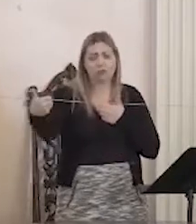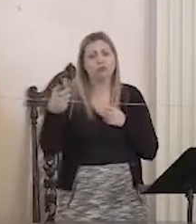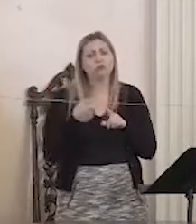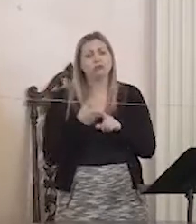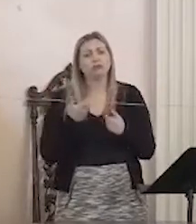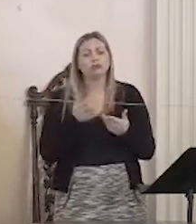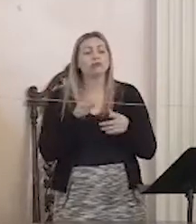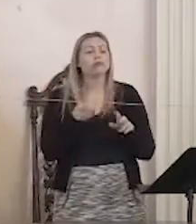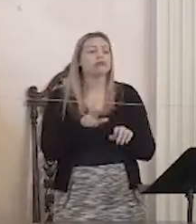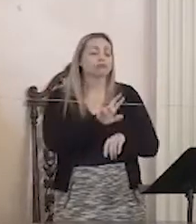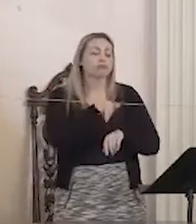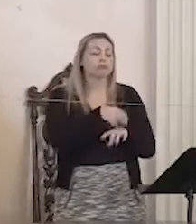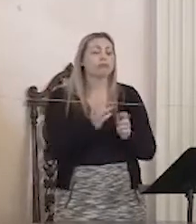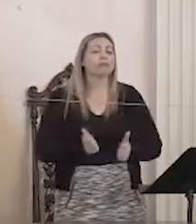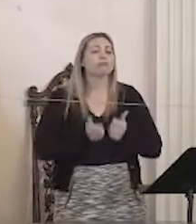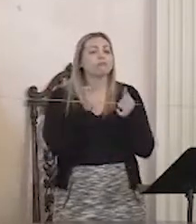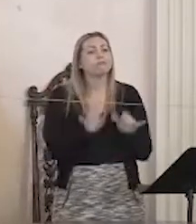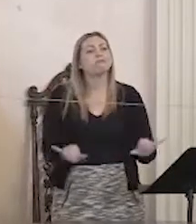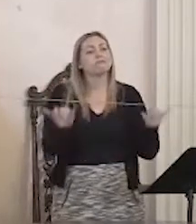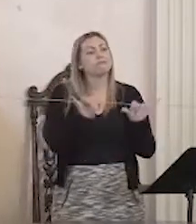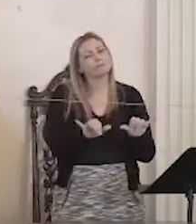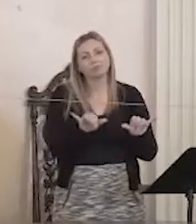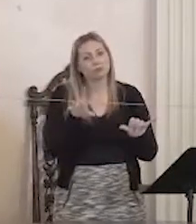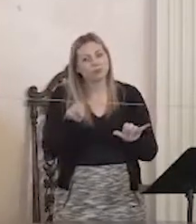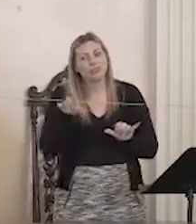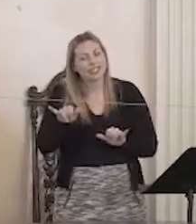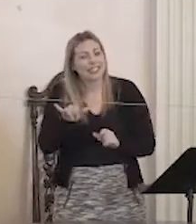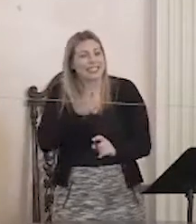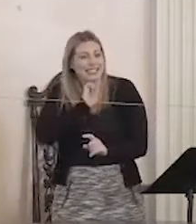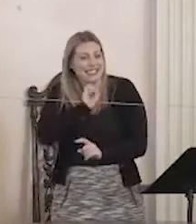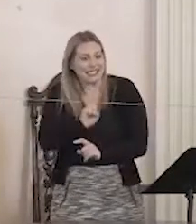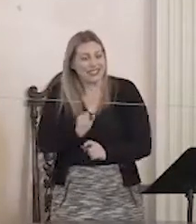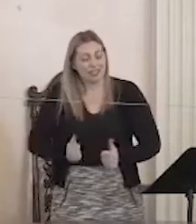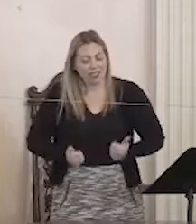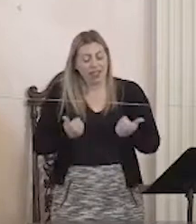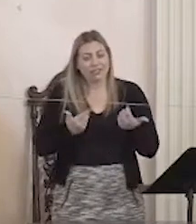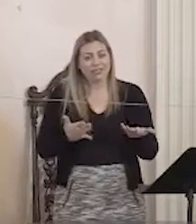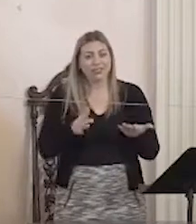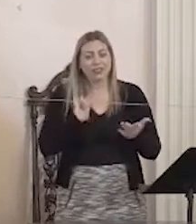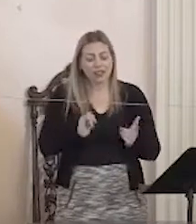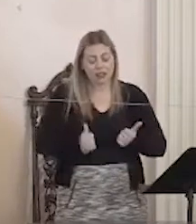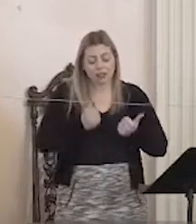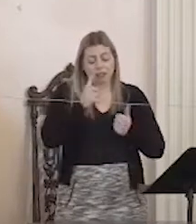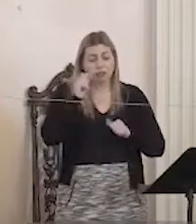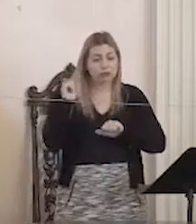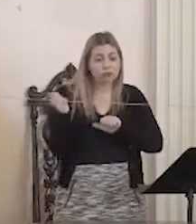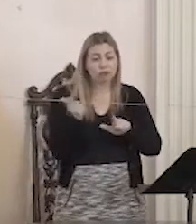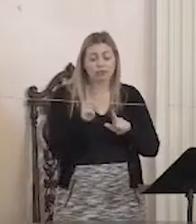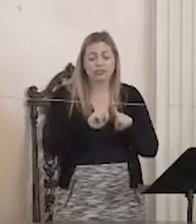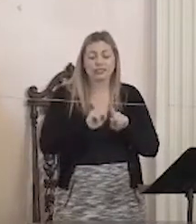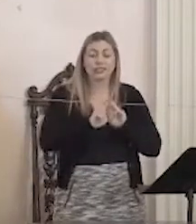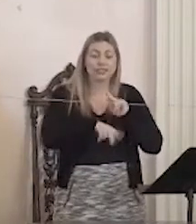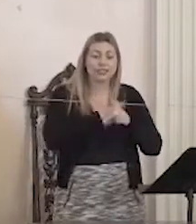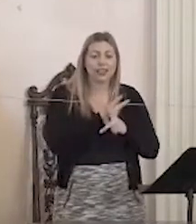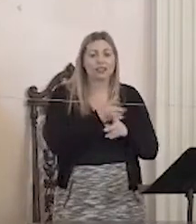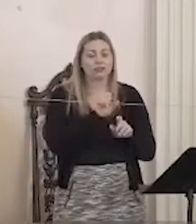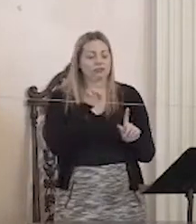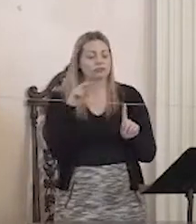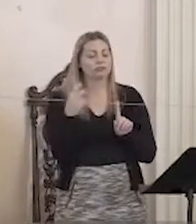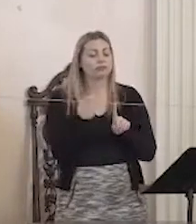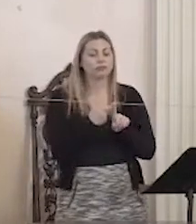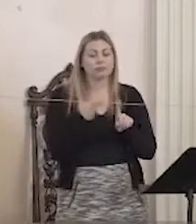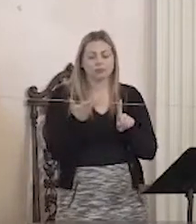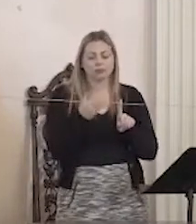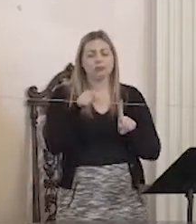from ordinary life. It is life, life of every kind viewed from the standpoint